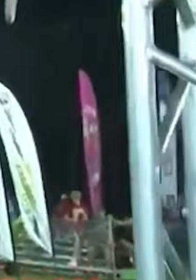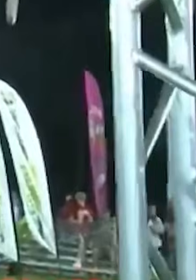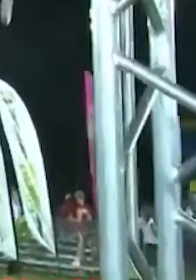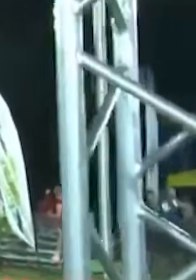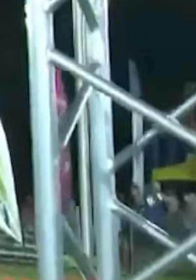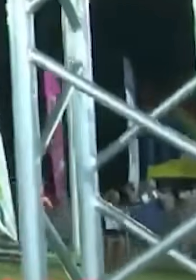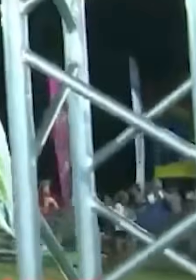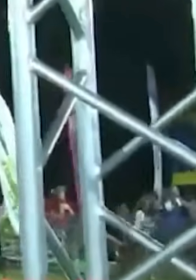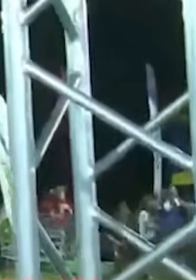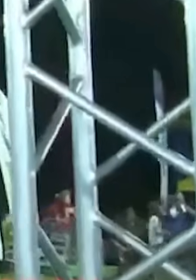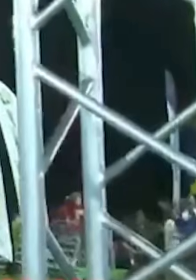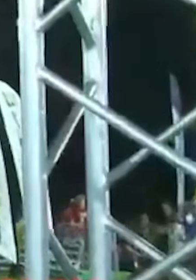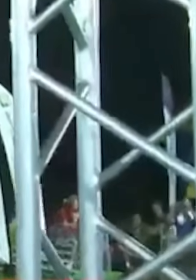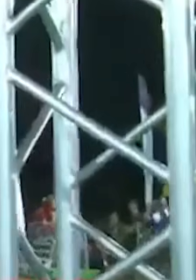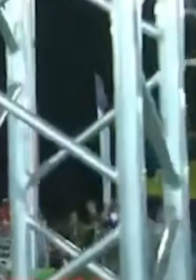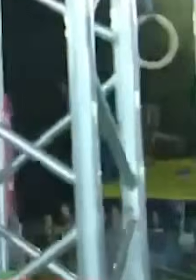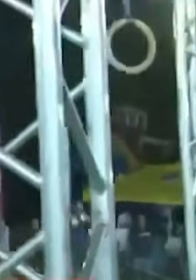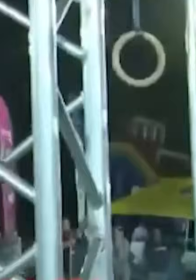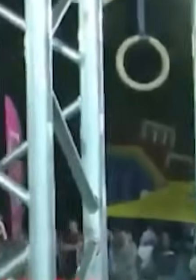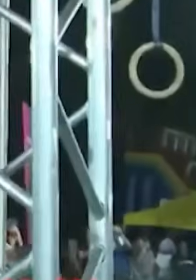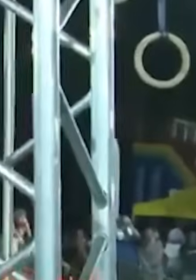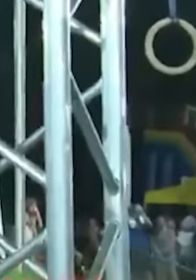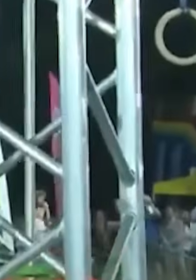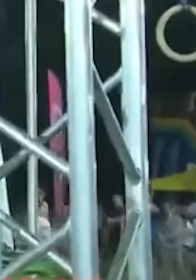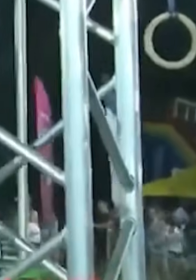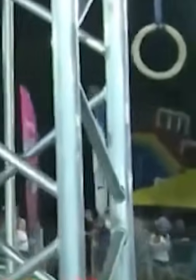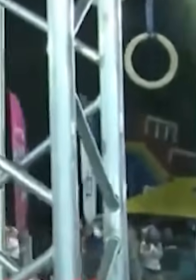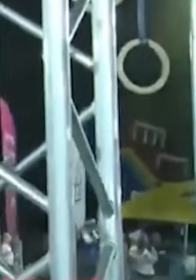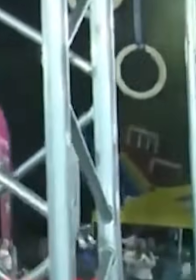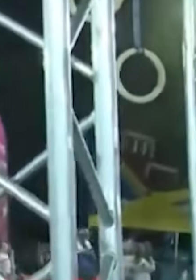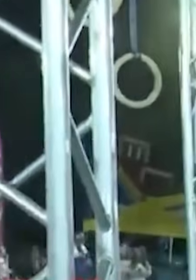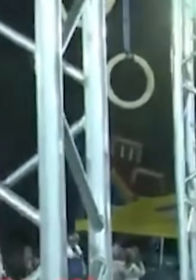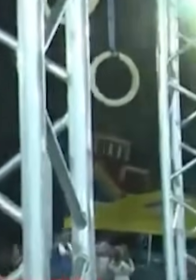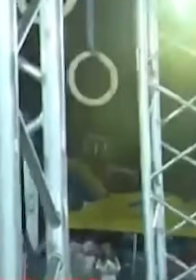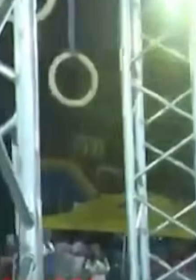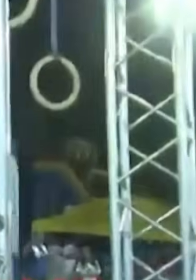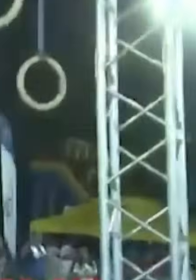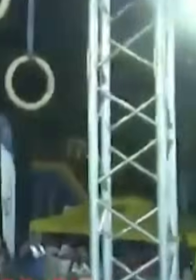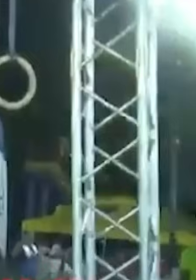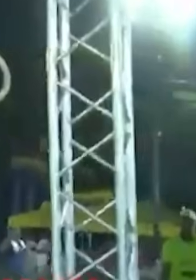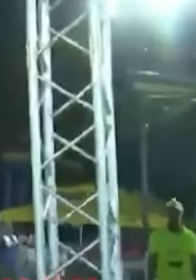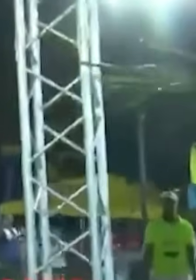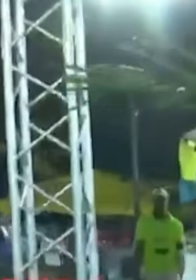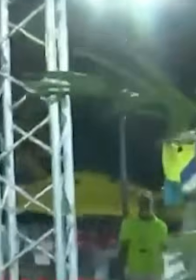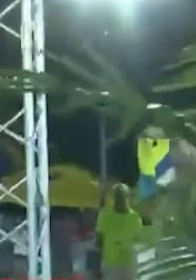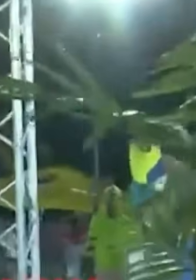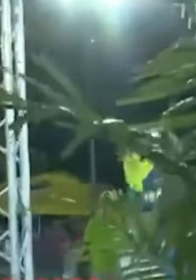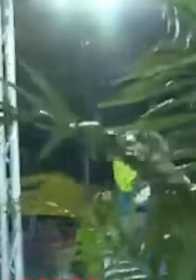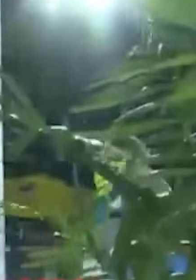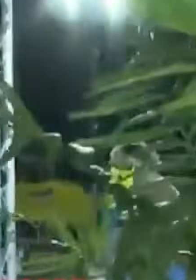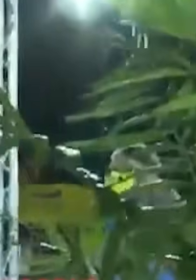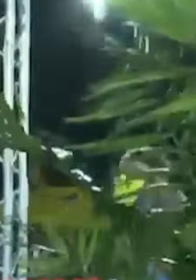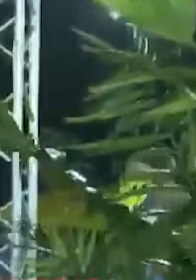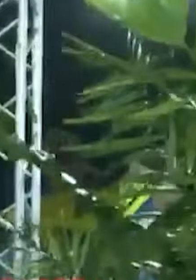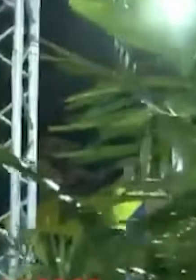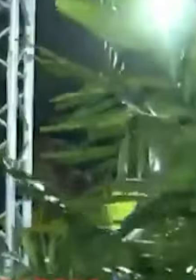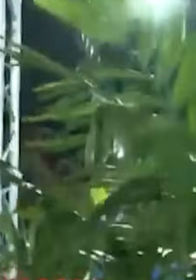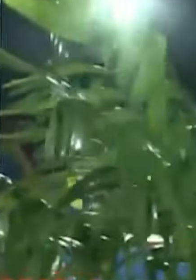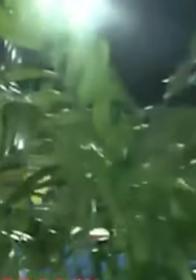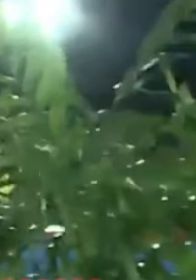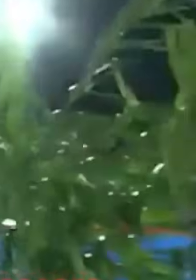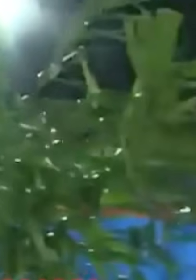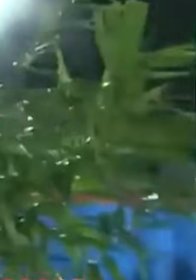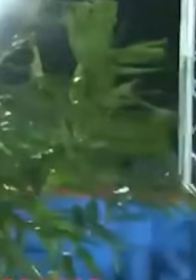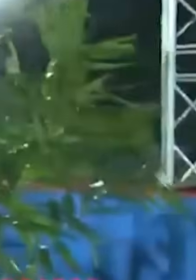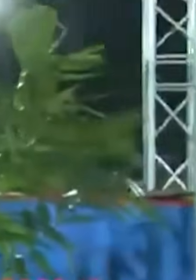boasts of over 150 participants competing under the Star-Spangled Banner. The Embassy is proud that 153 Americans, and